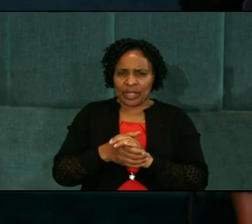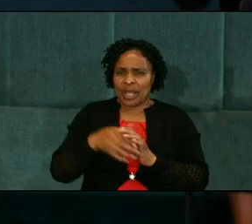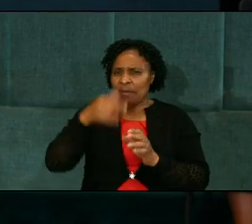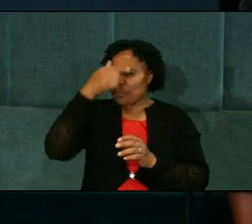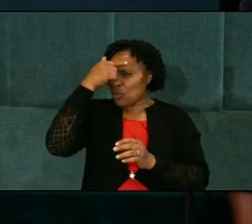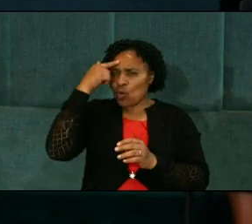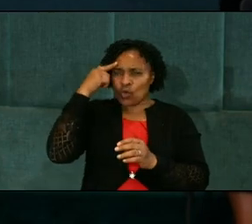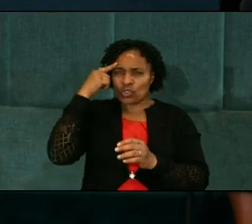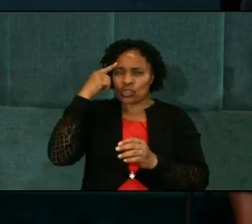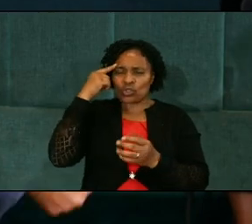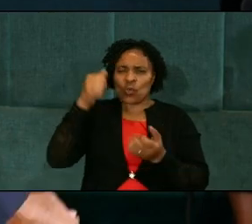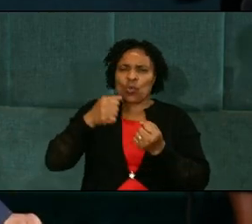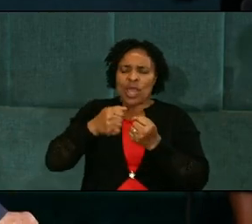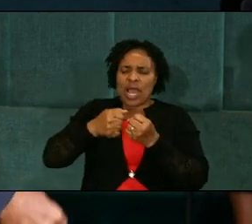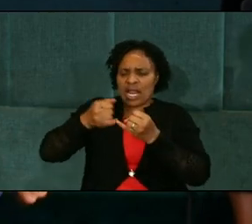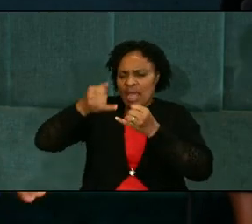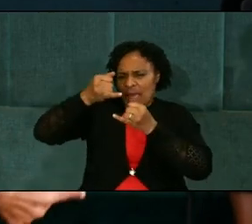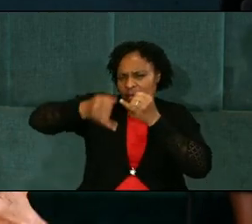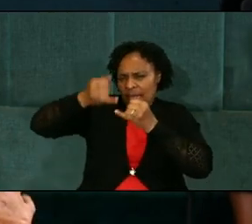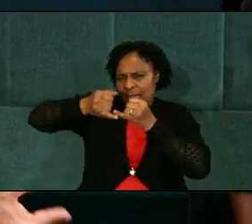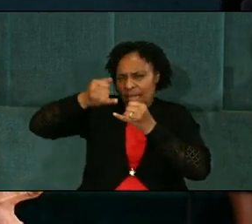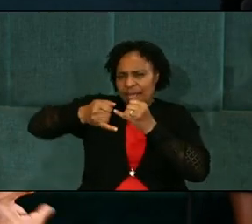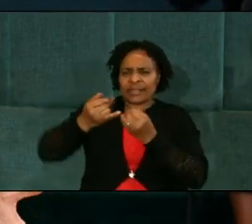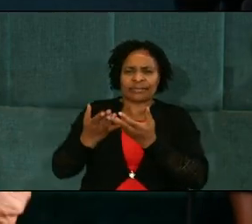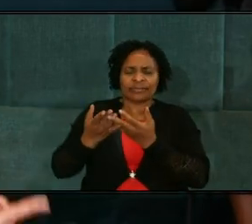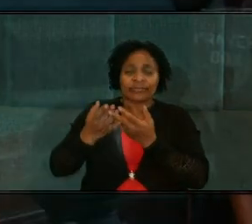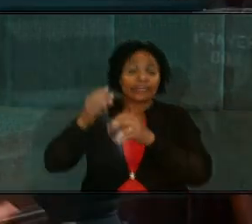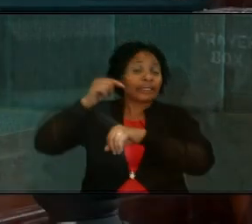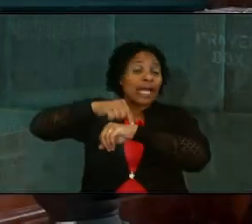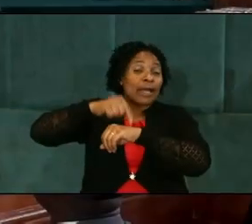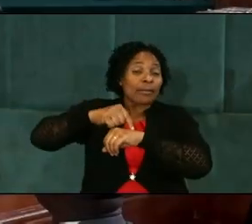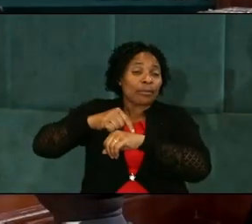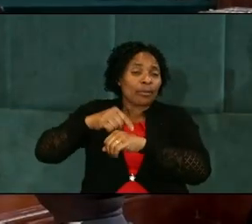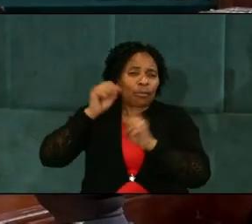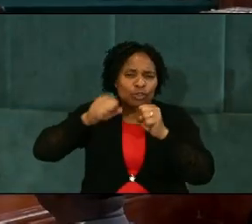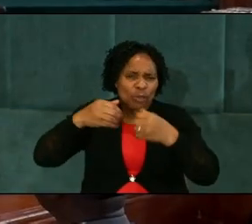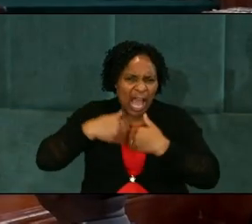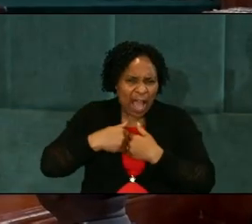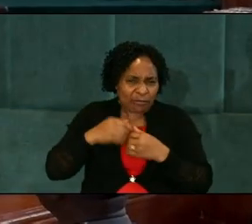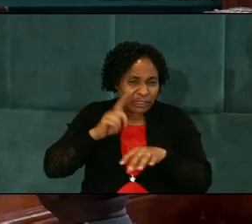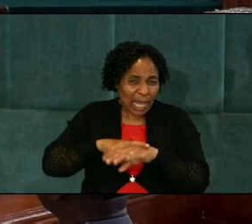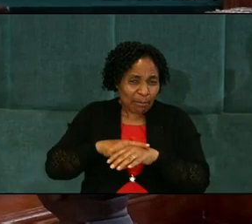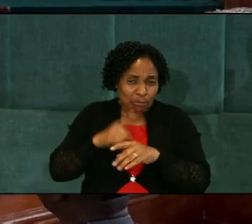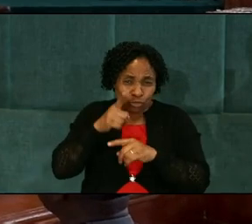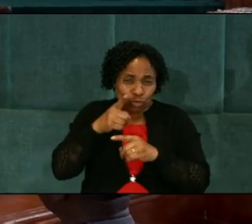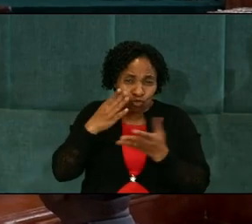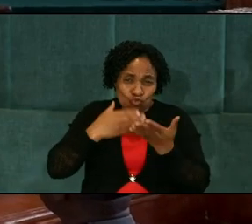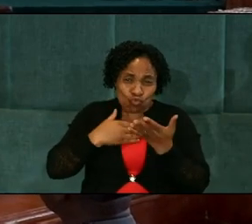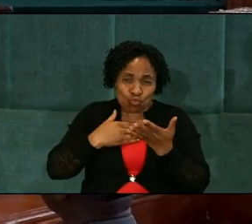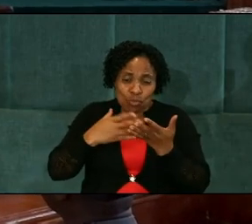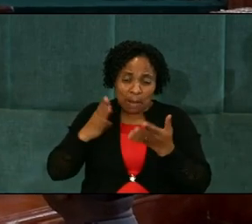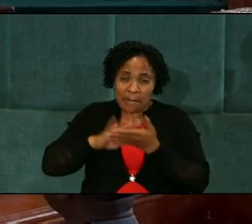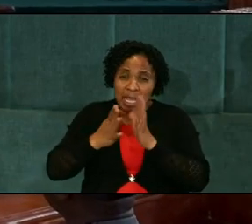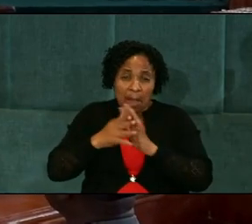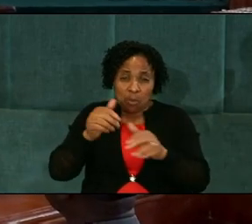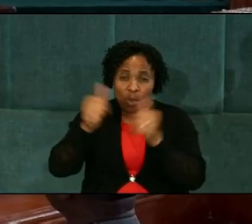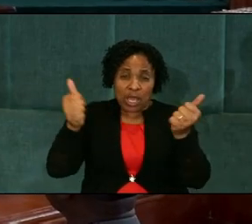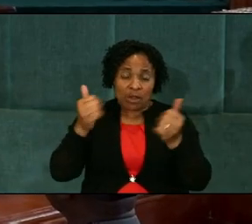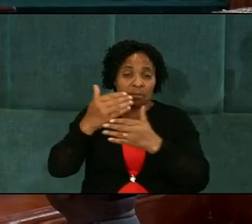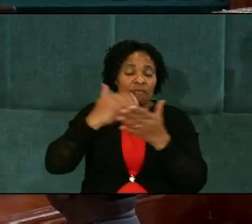because we are tinkling on the edge of time, will we have time to recover before the Lord